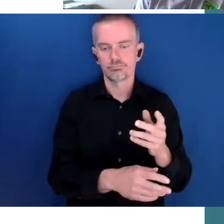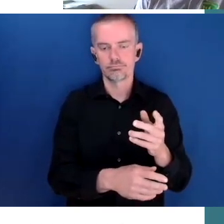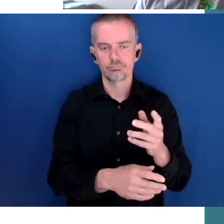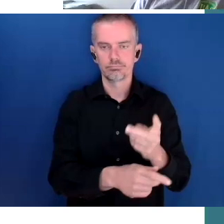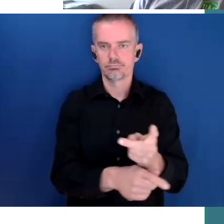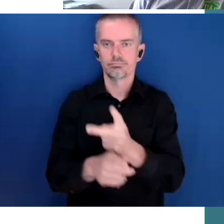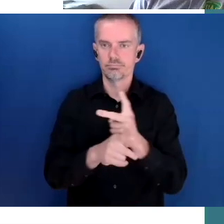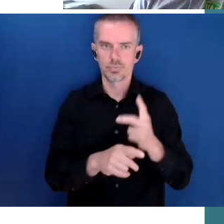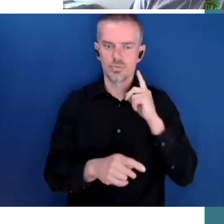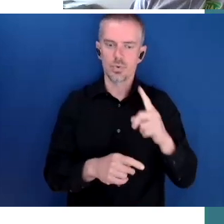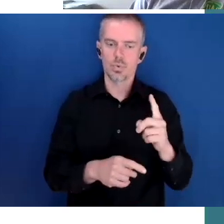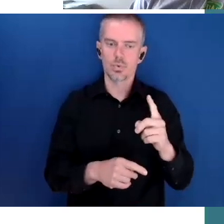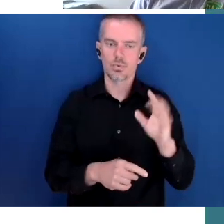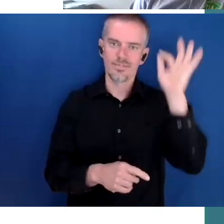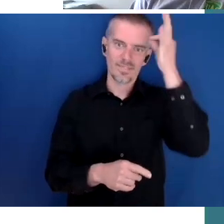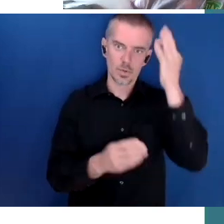land, actually.